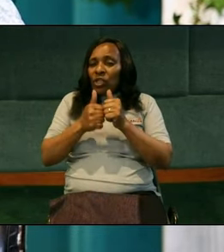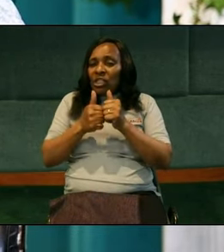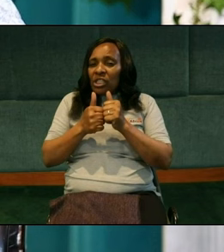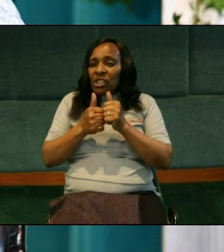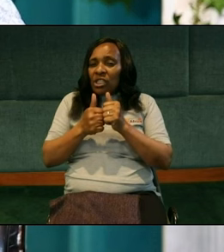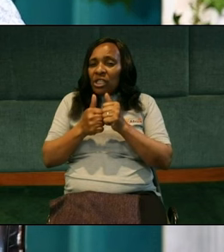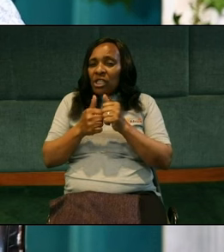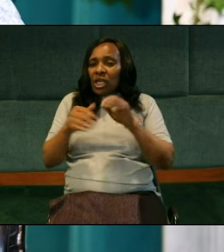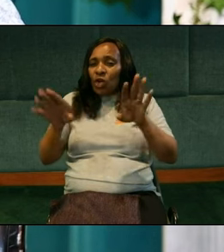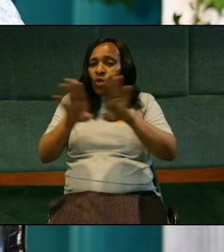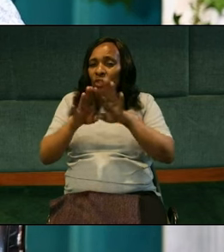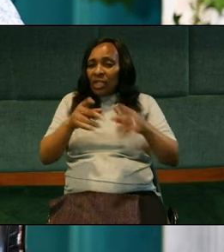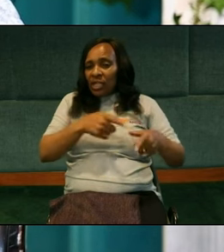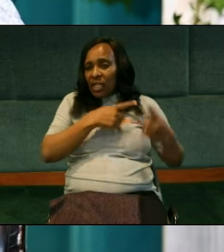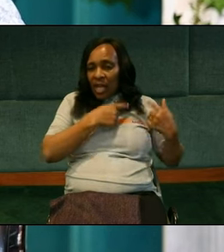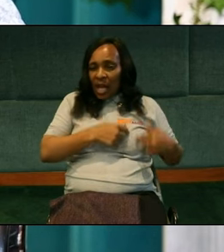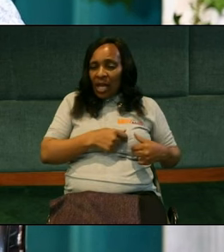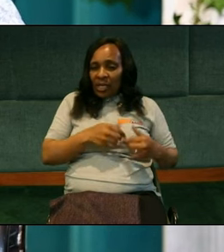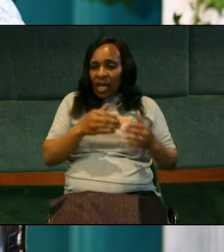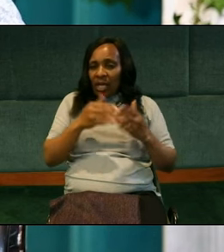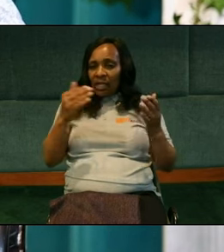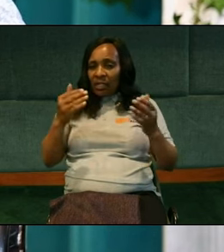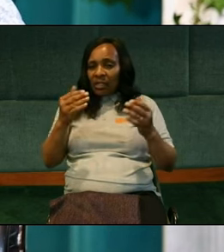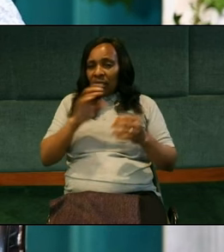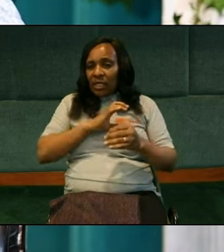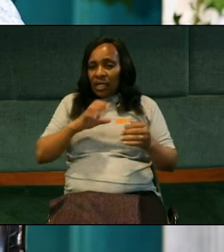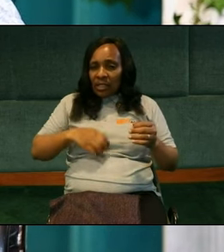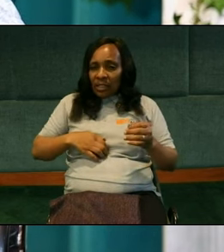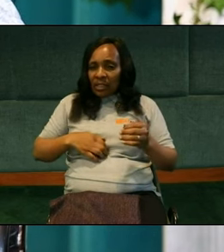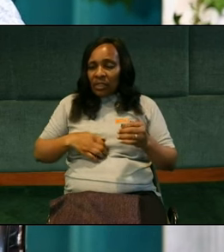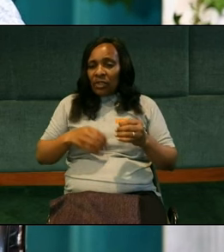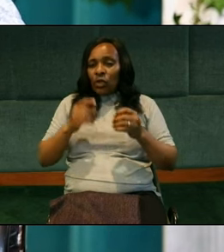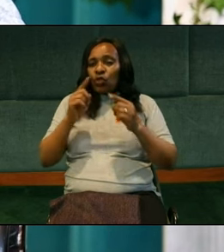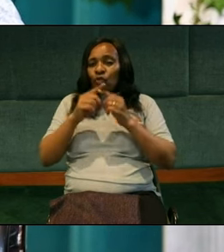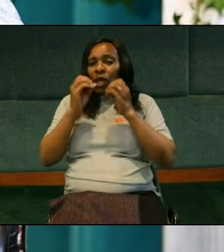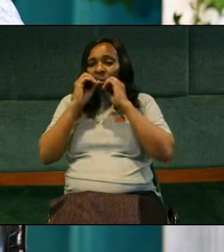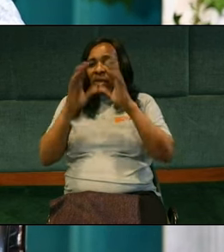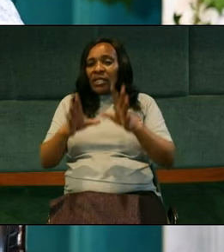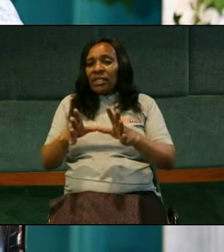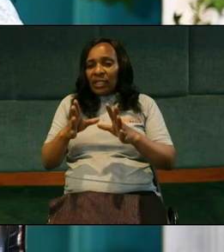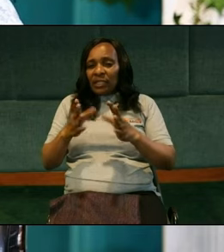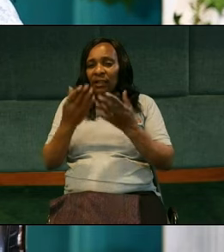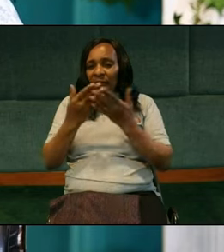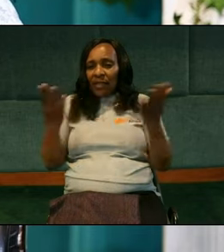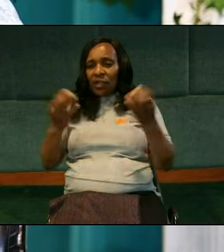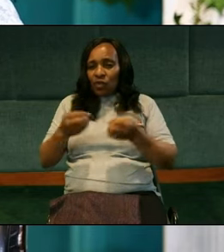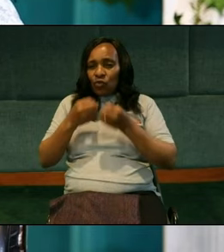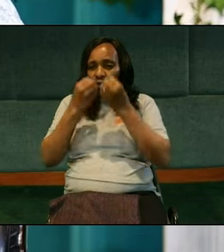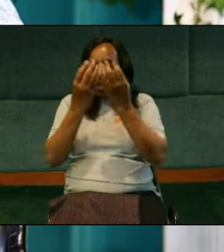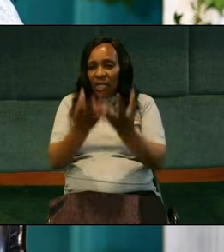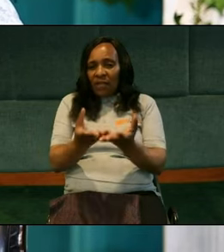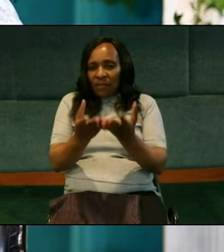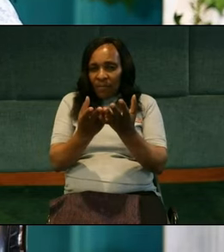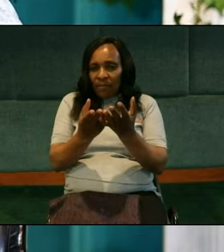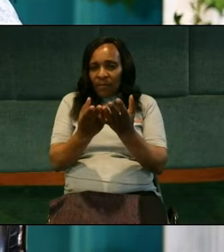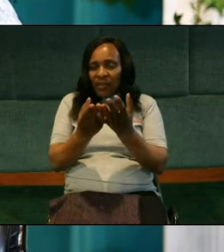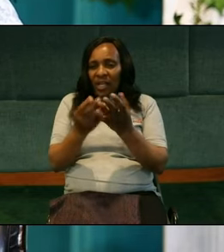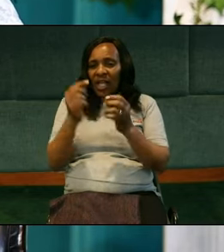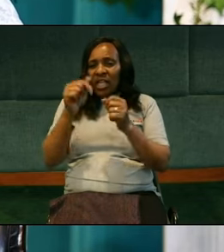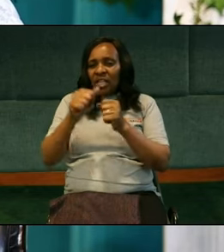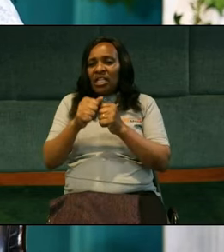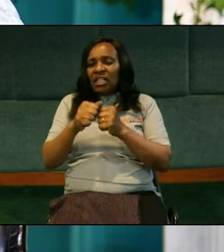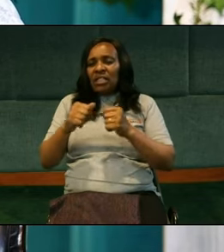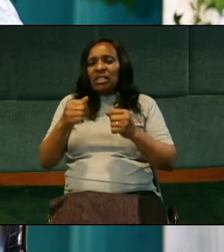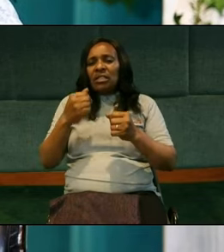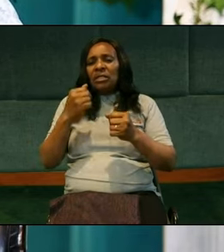it closes the heart against Christ and the infinite blessing he came to give. Mm-hmm. So this flashlight